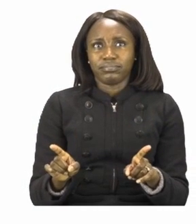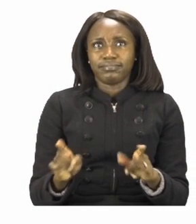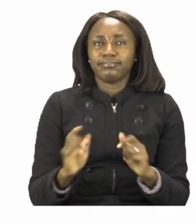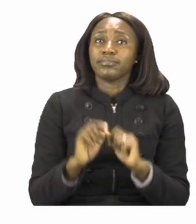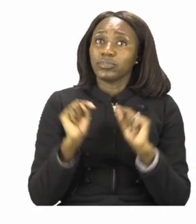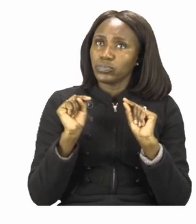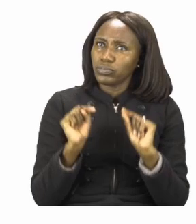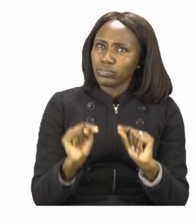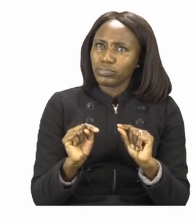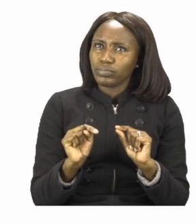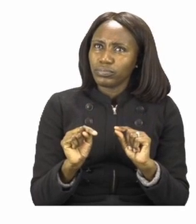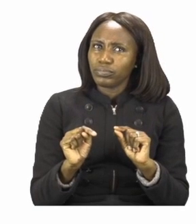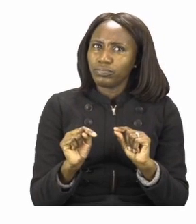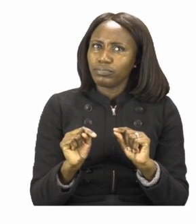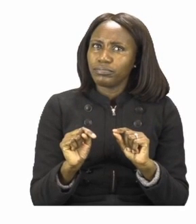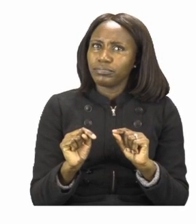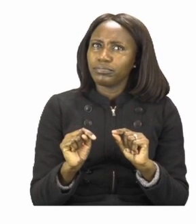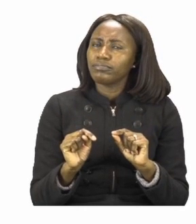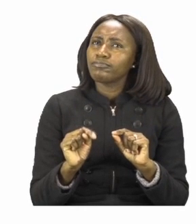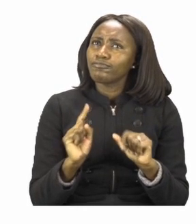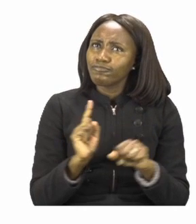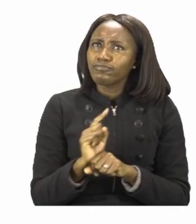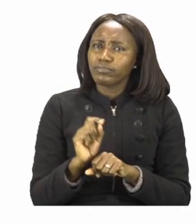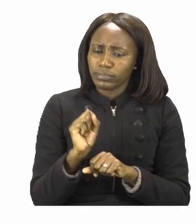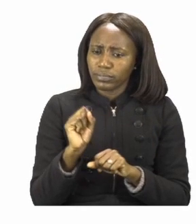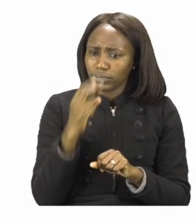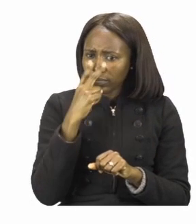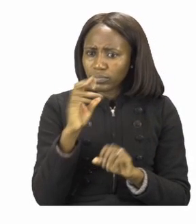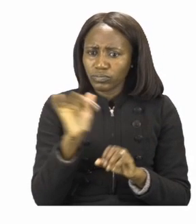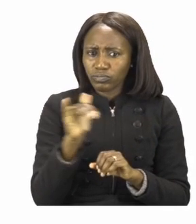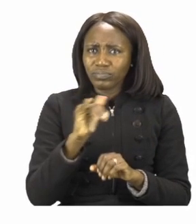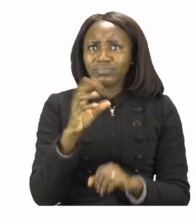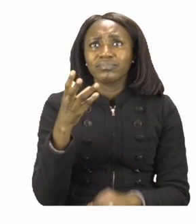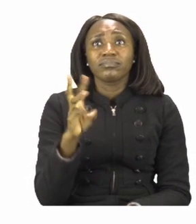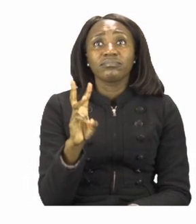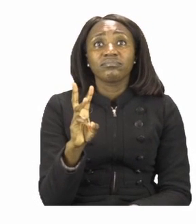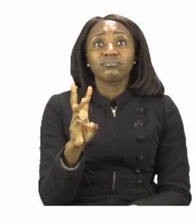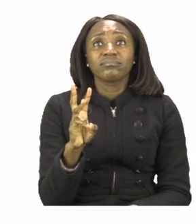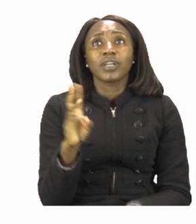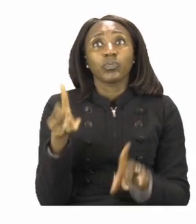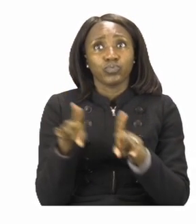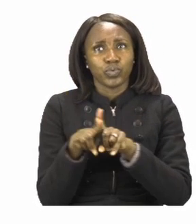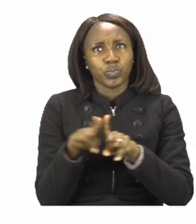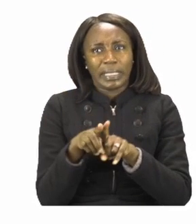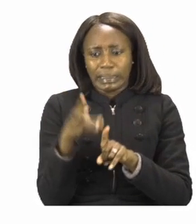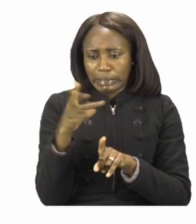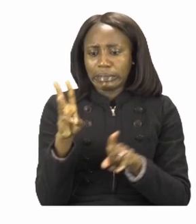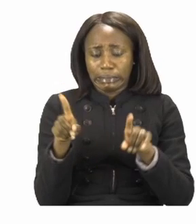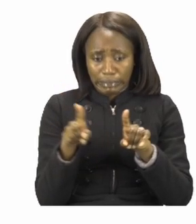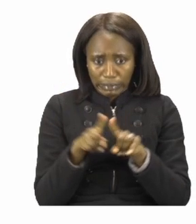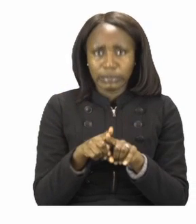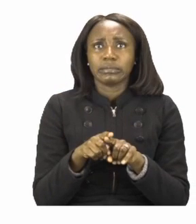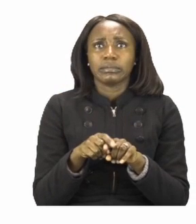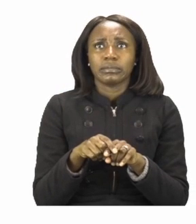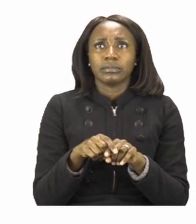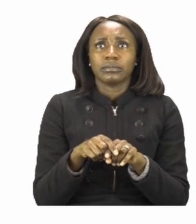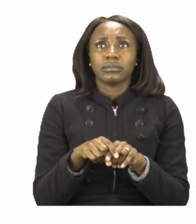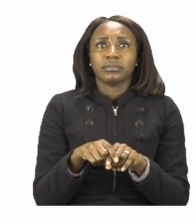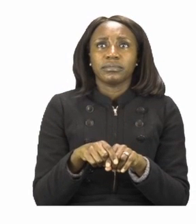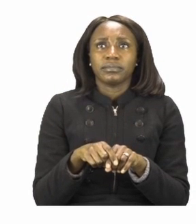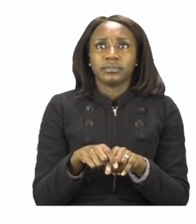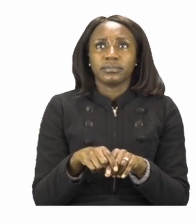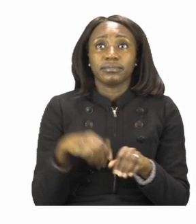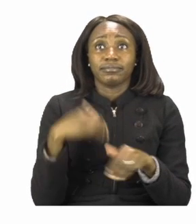our job to first find the set of 6, which means all 6 cars look the same. And then we are going